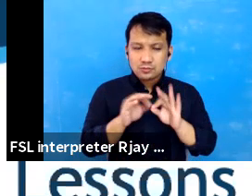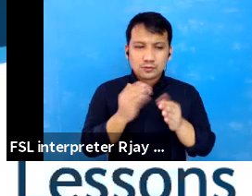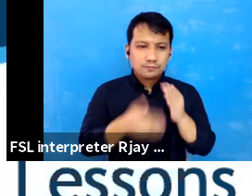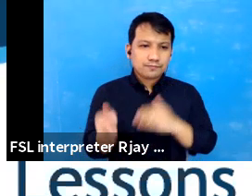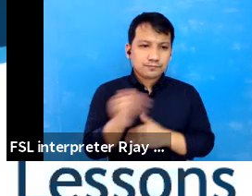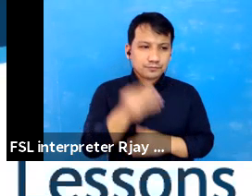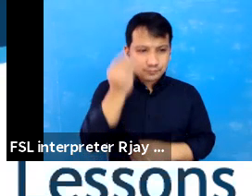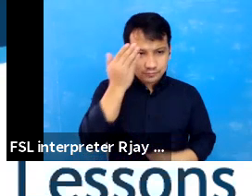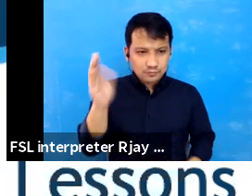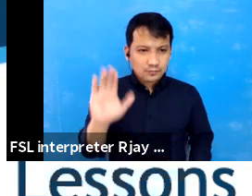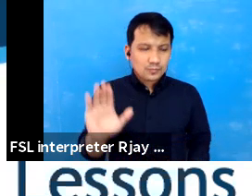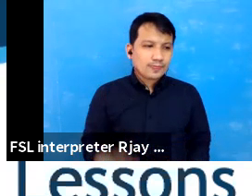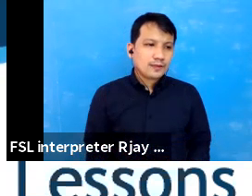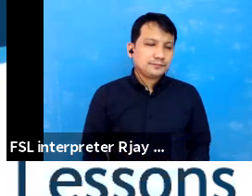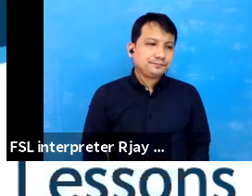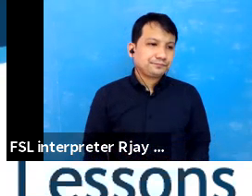please.